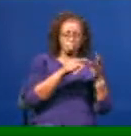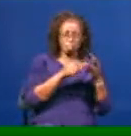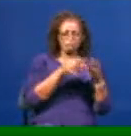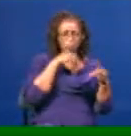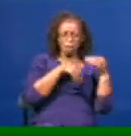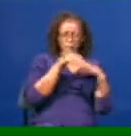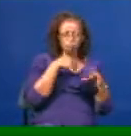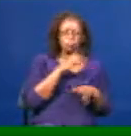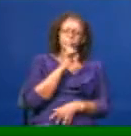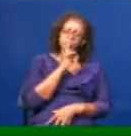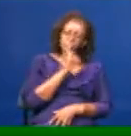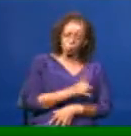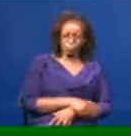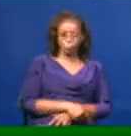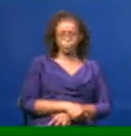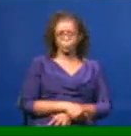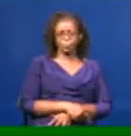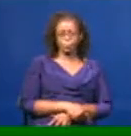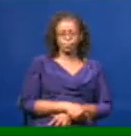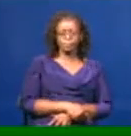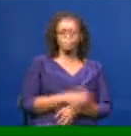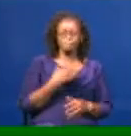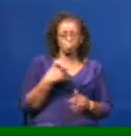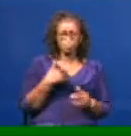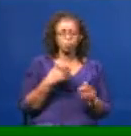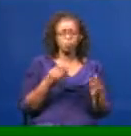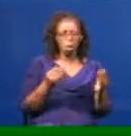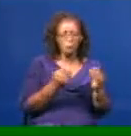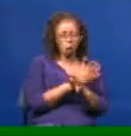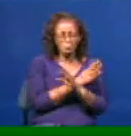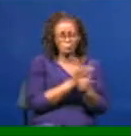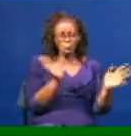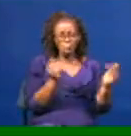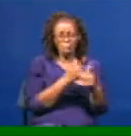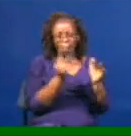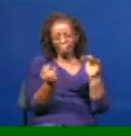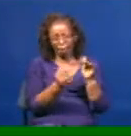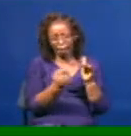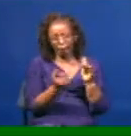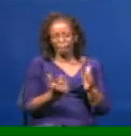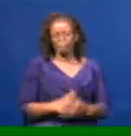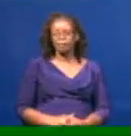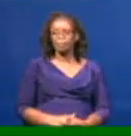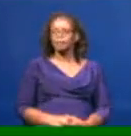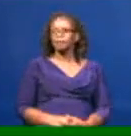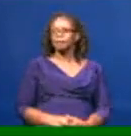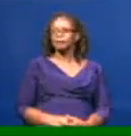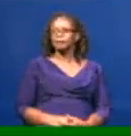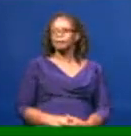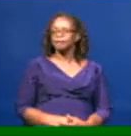where cartels have taken control. How on earth does